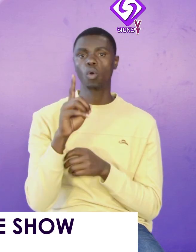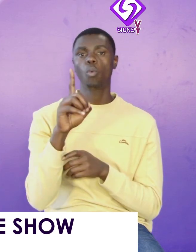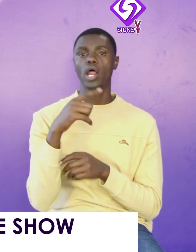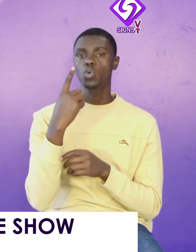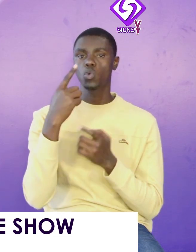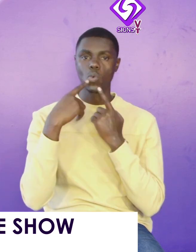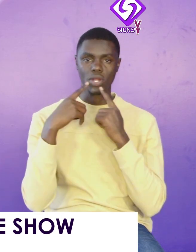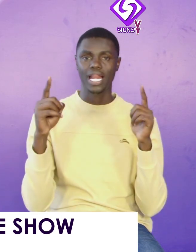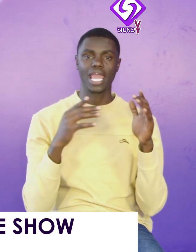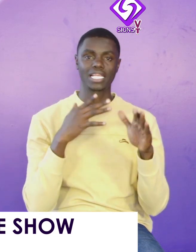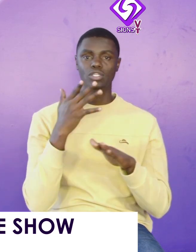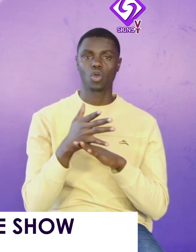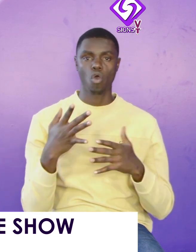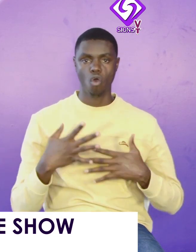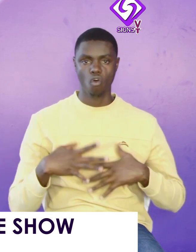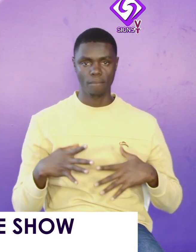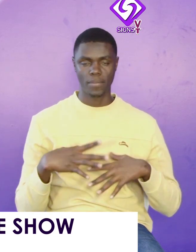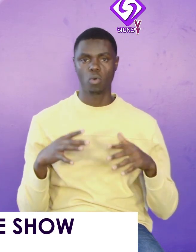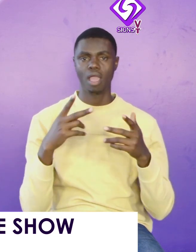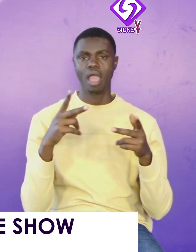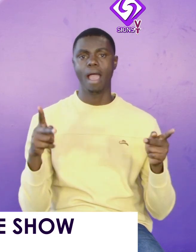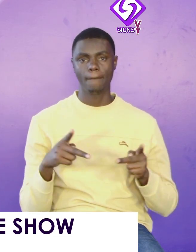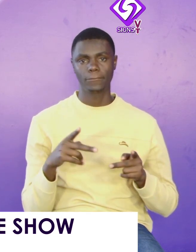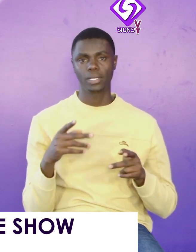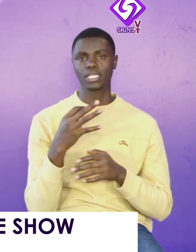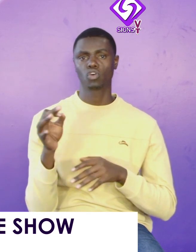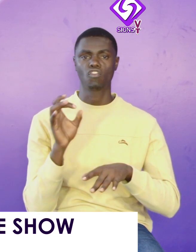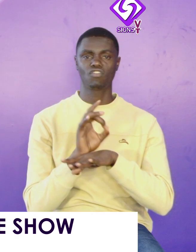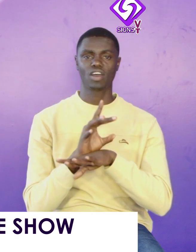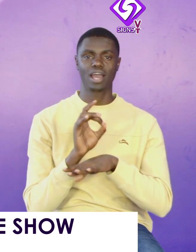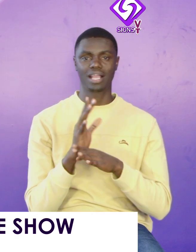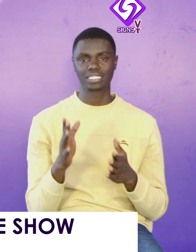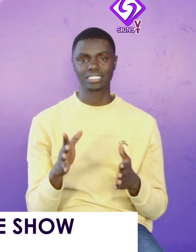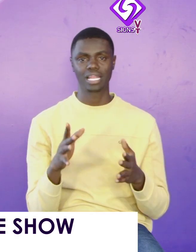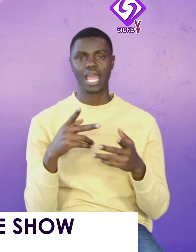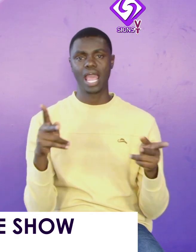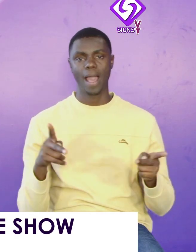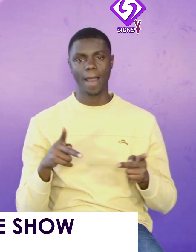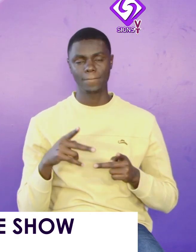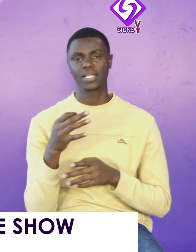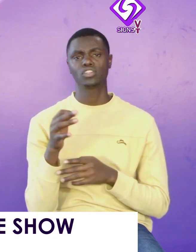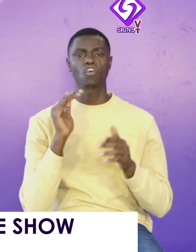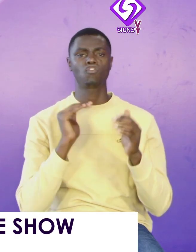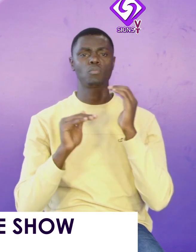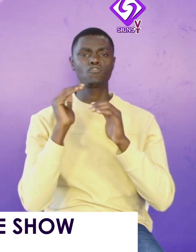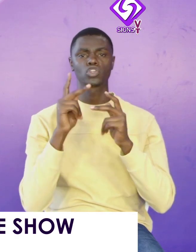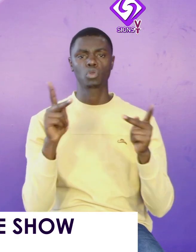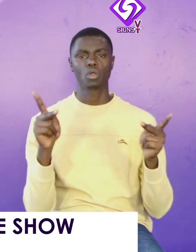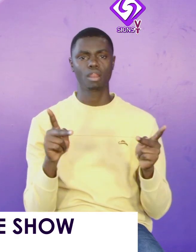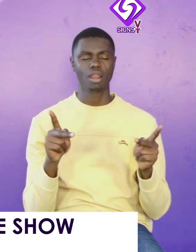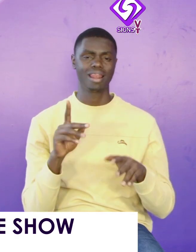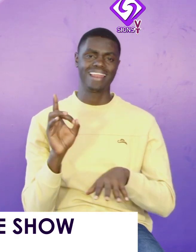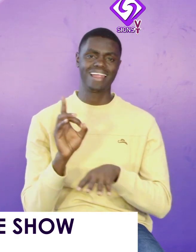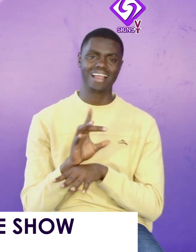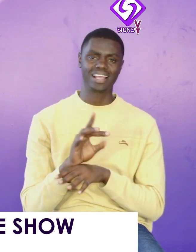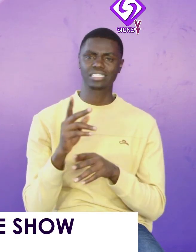declares over people, the place of the counselor, the place of the professional counselor, of course, the place